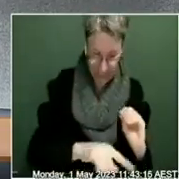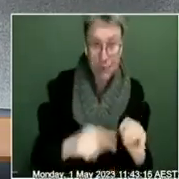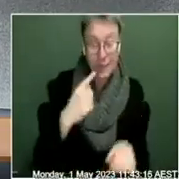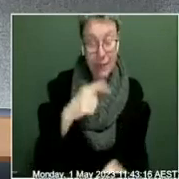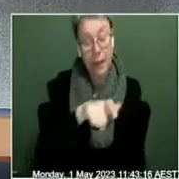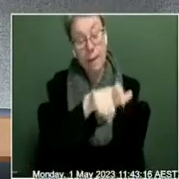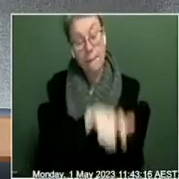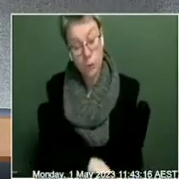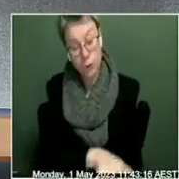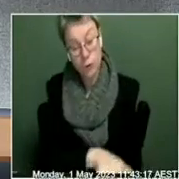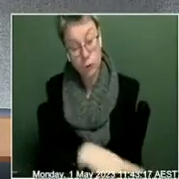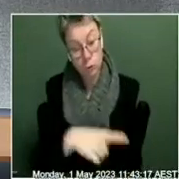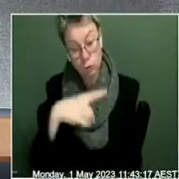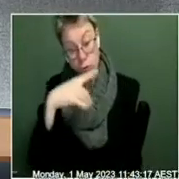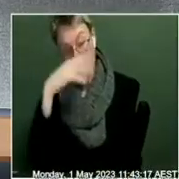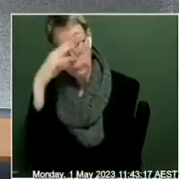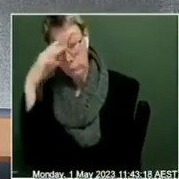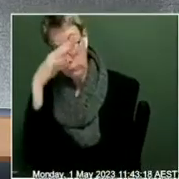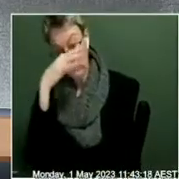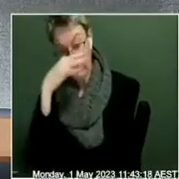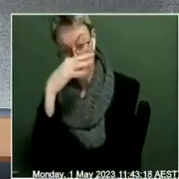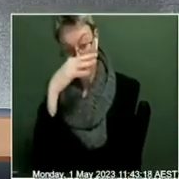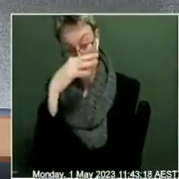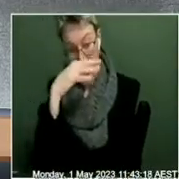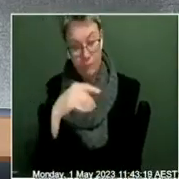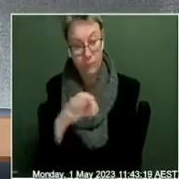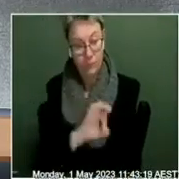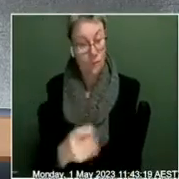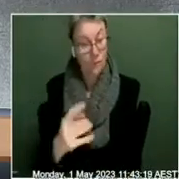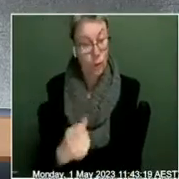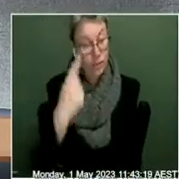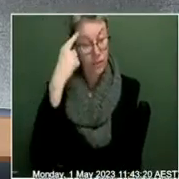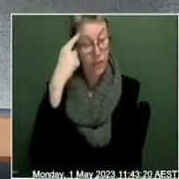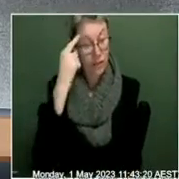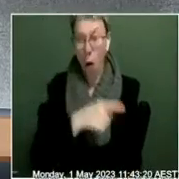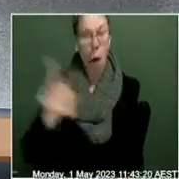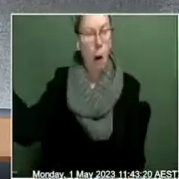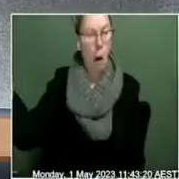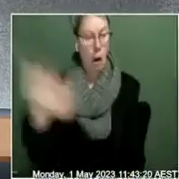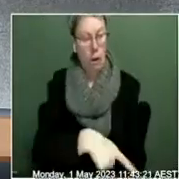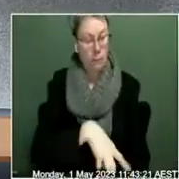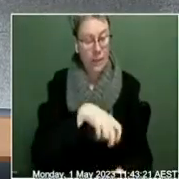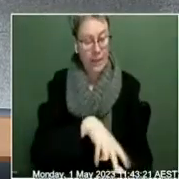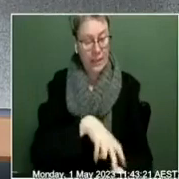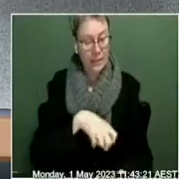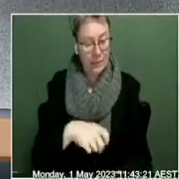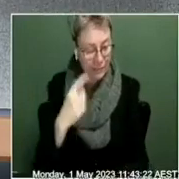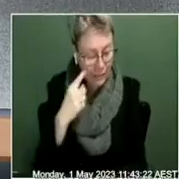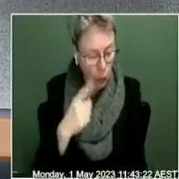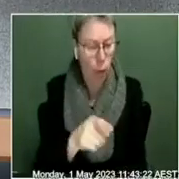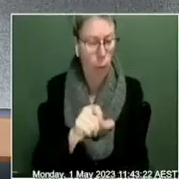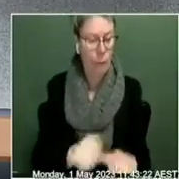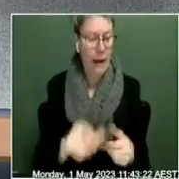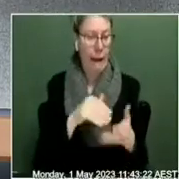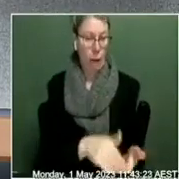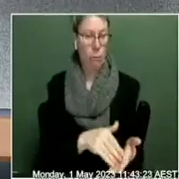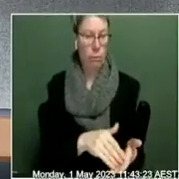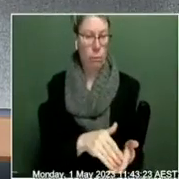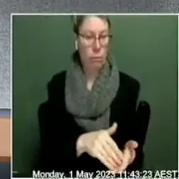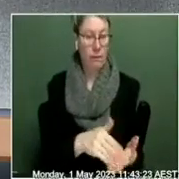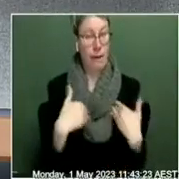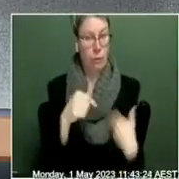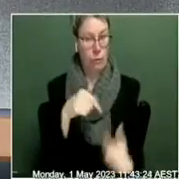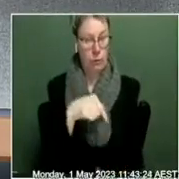of the key risks that has been identified is that Victoria Police may not translate the public